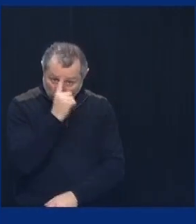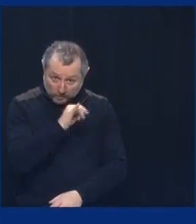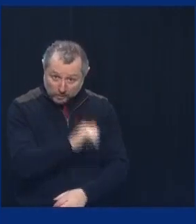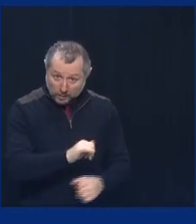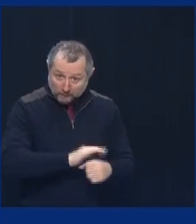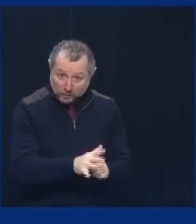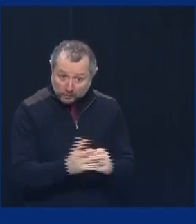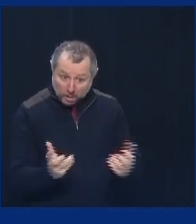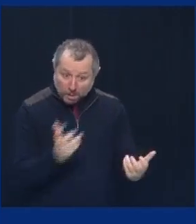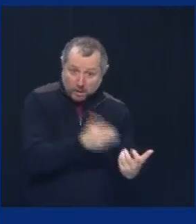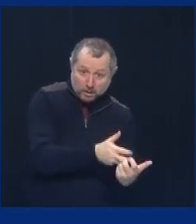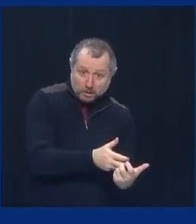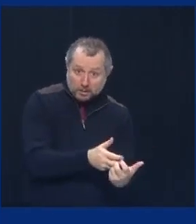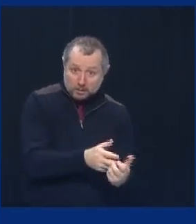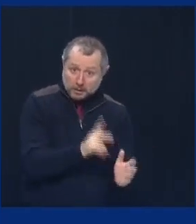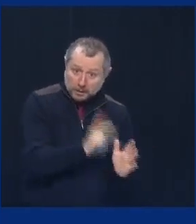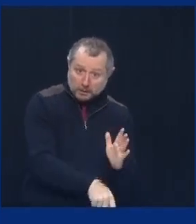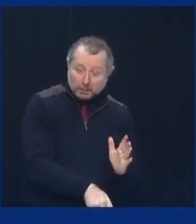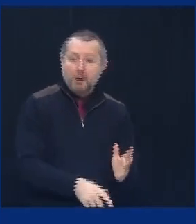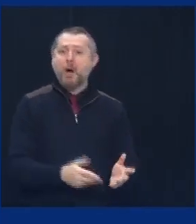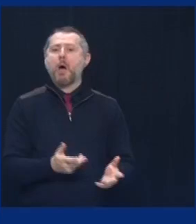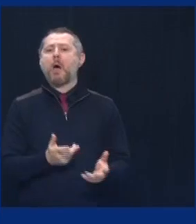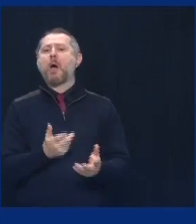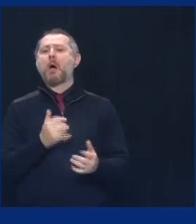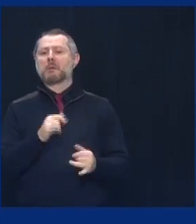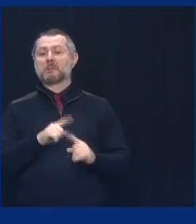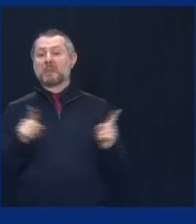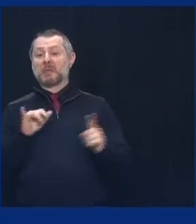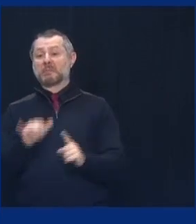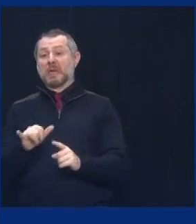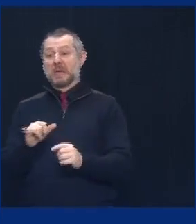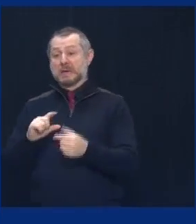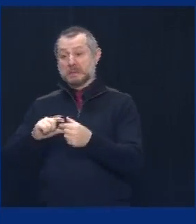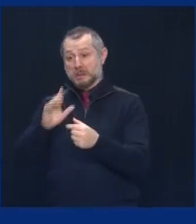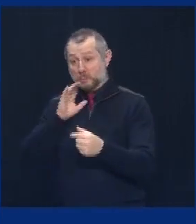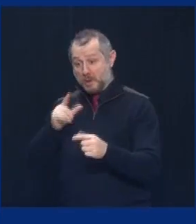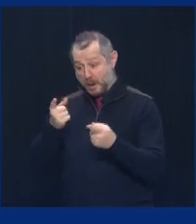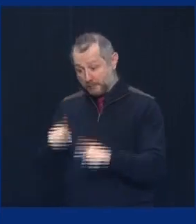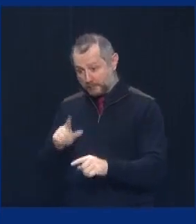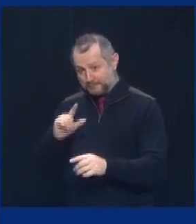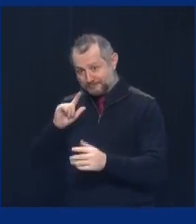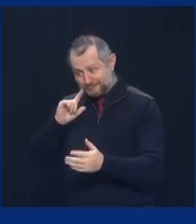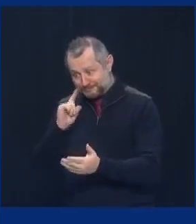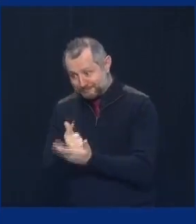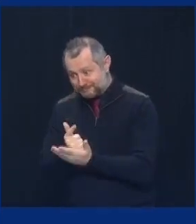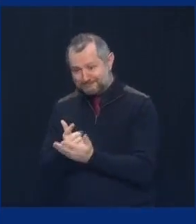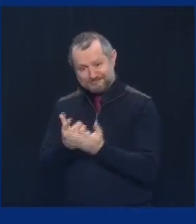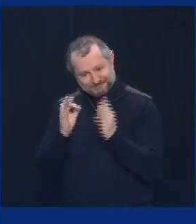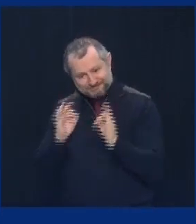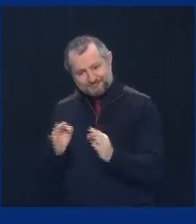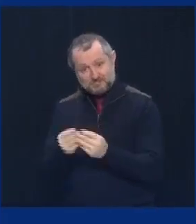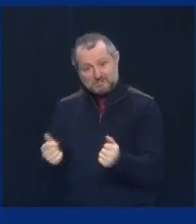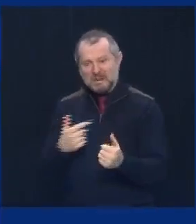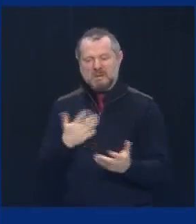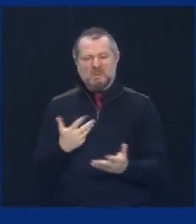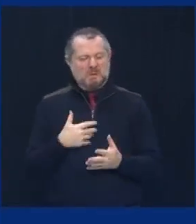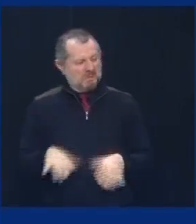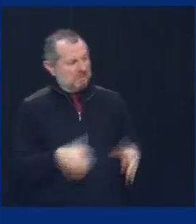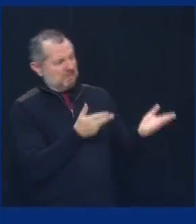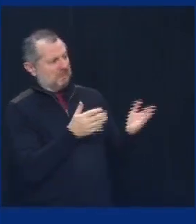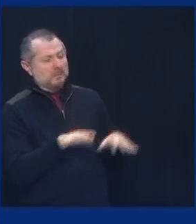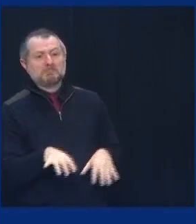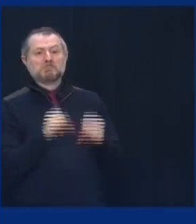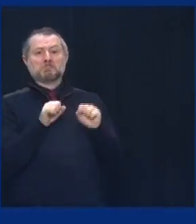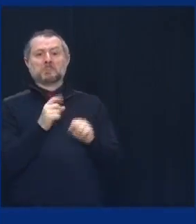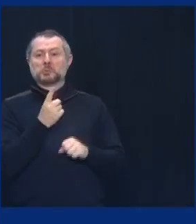virus. But I don't know the likelihood or what that timing sequence would be. Doctor? Sure, thank you for